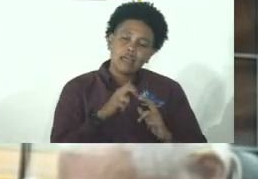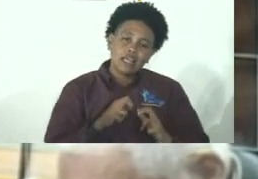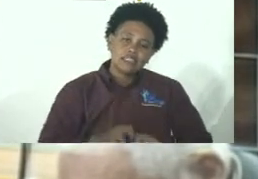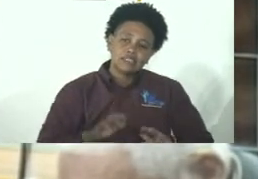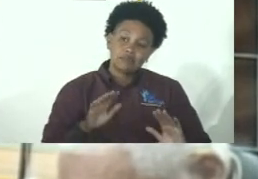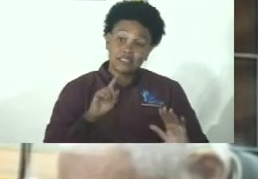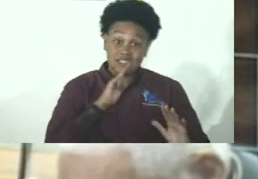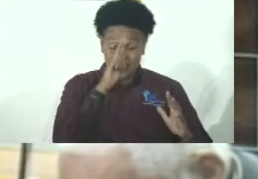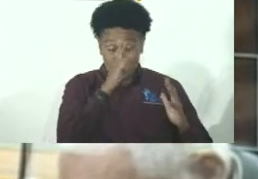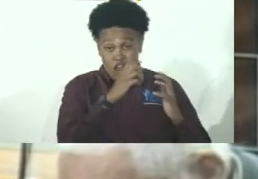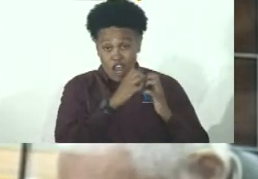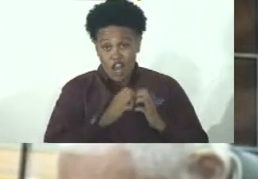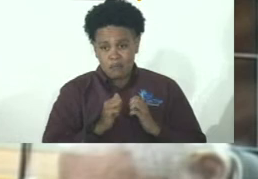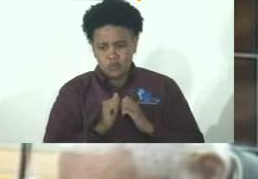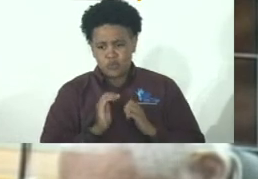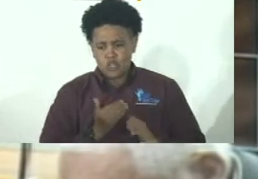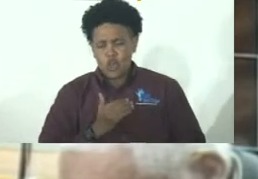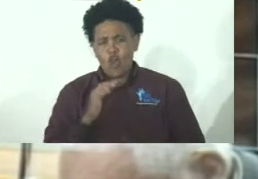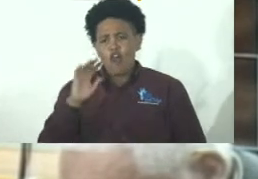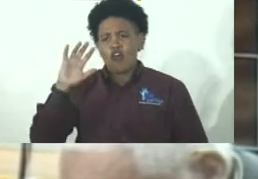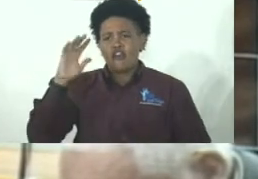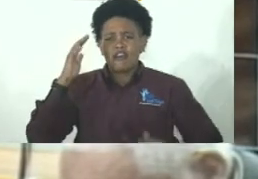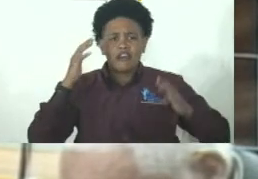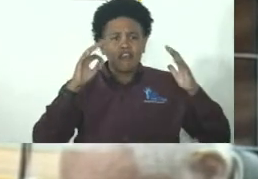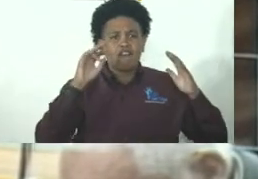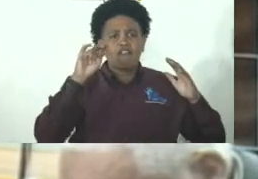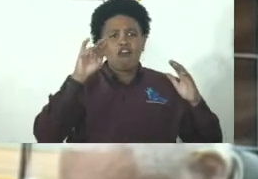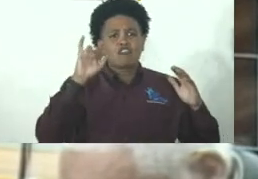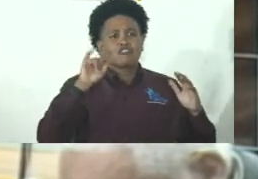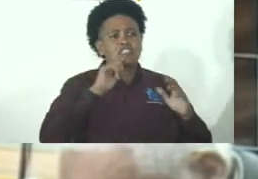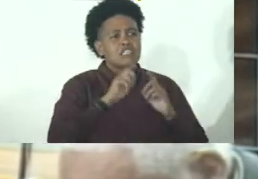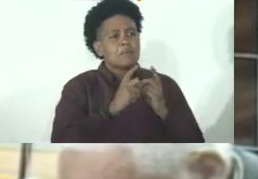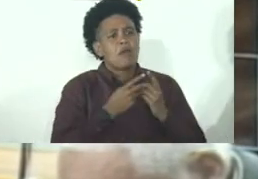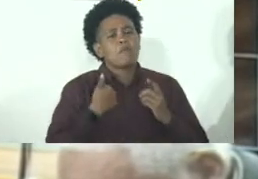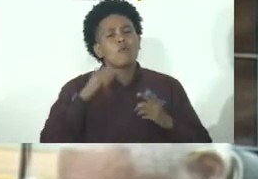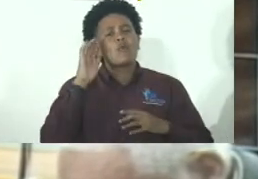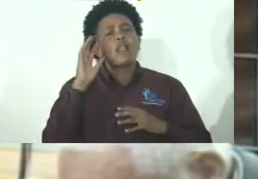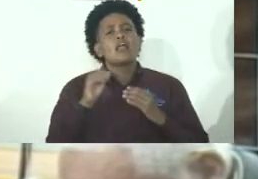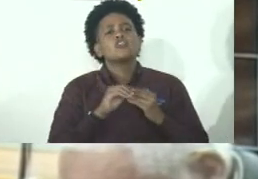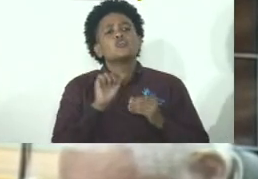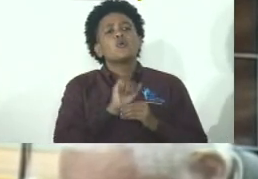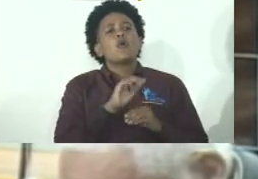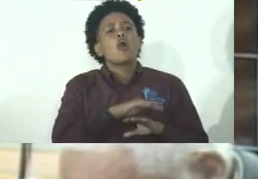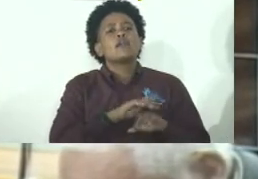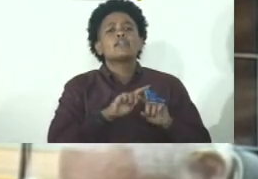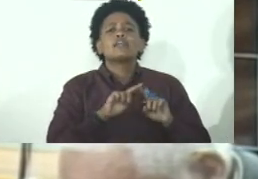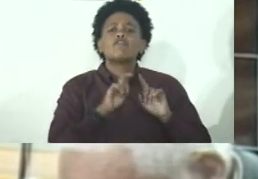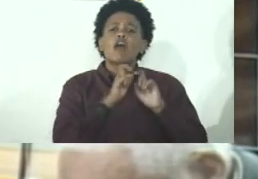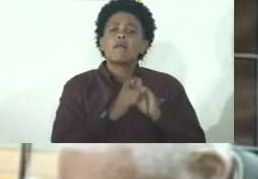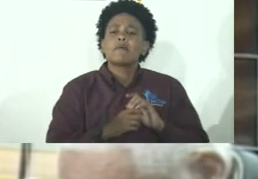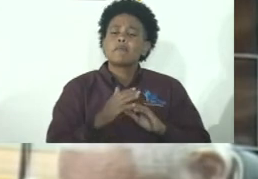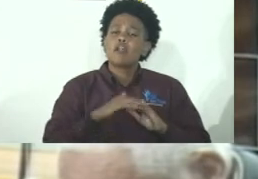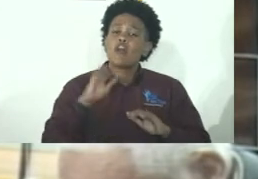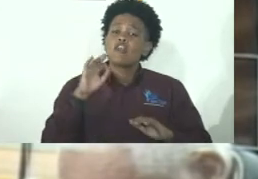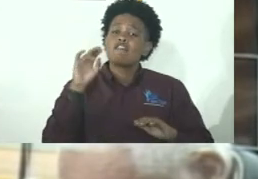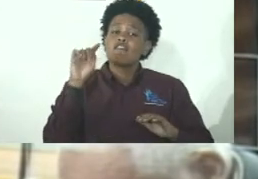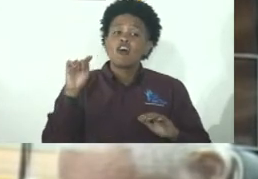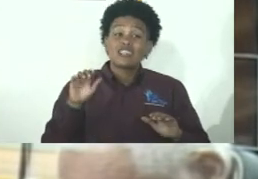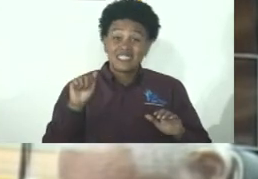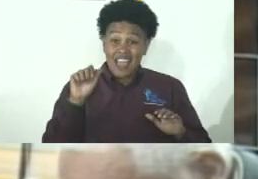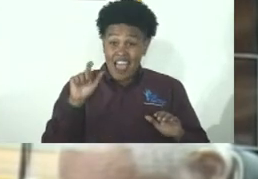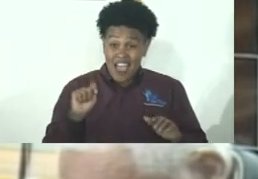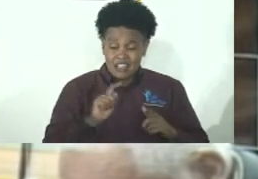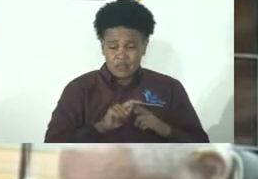in collaboration with our forestry department we will also work on the amendment of the forest act and forest